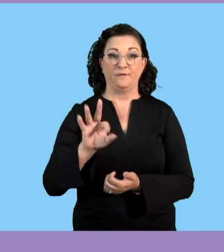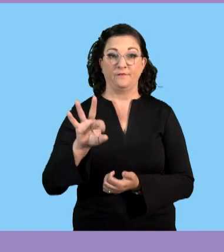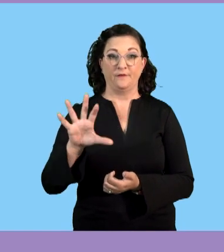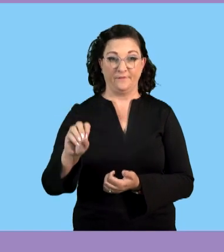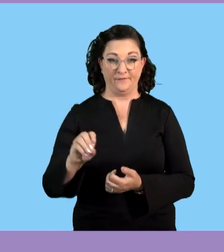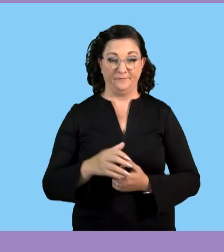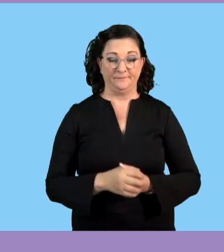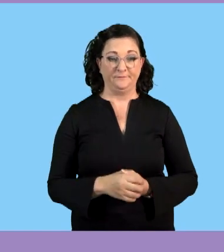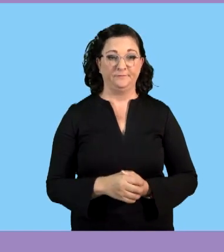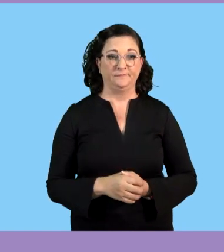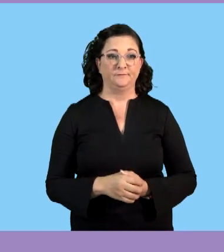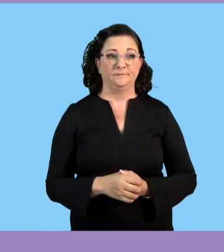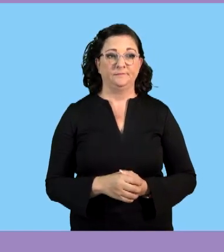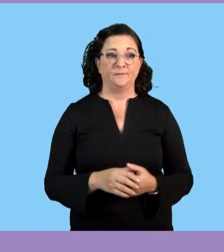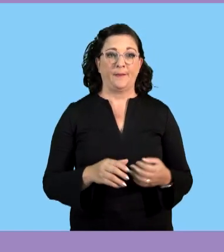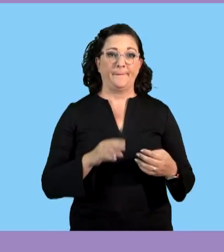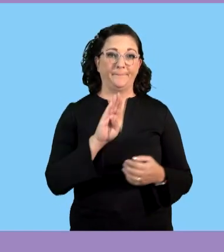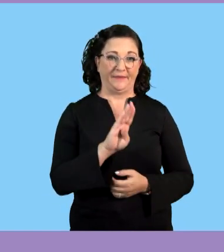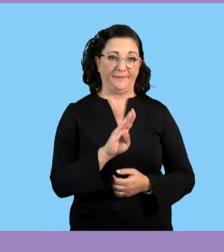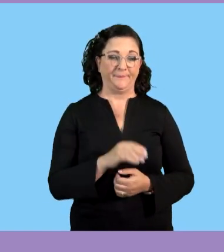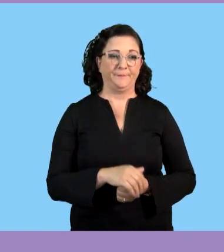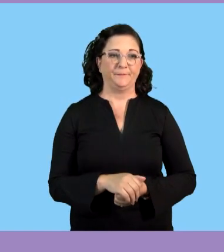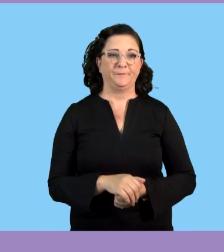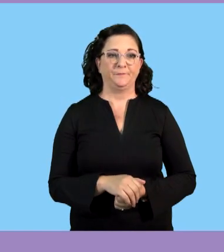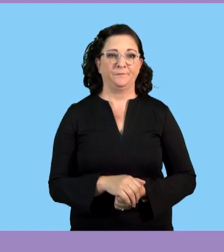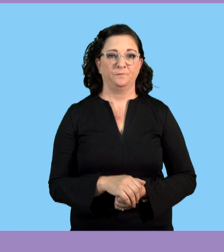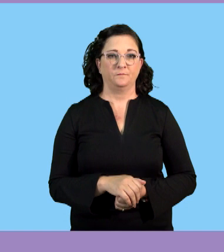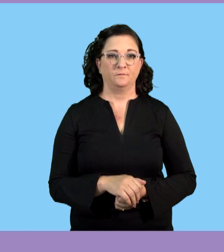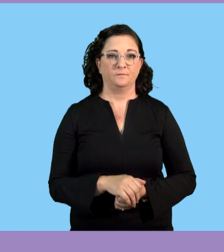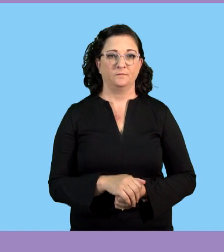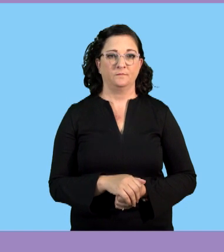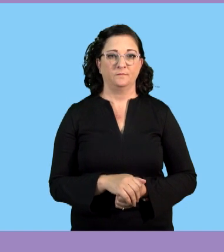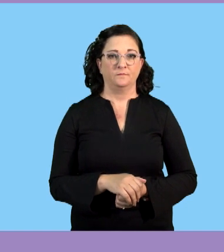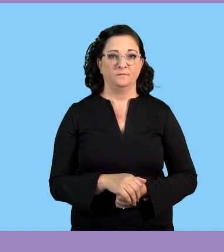25,350. Let's move on to B and C.